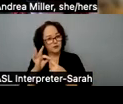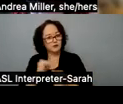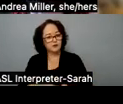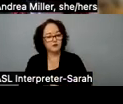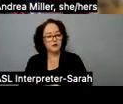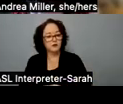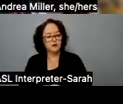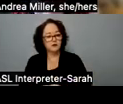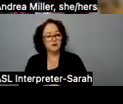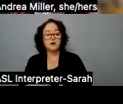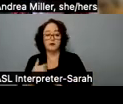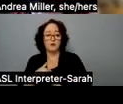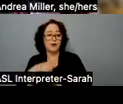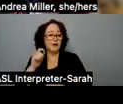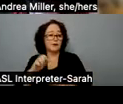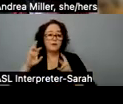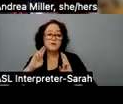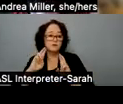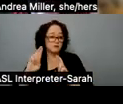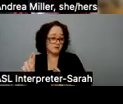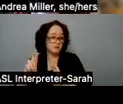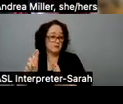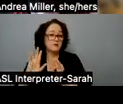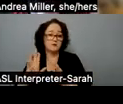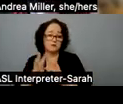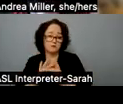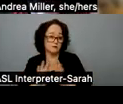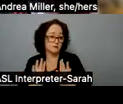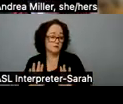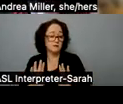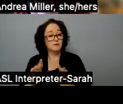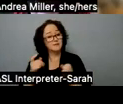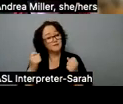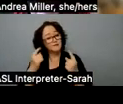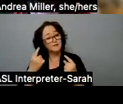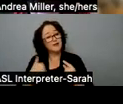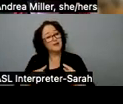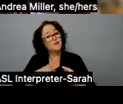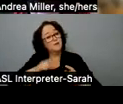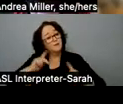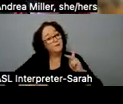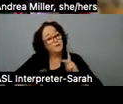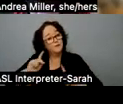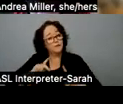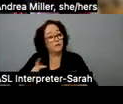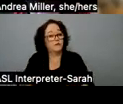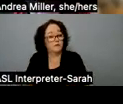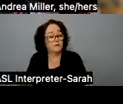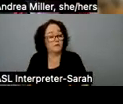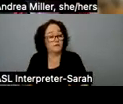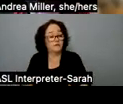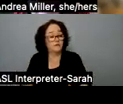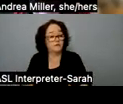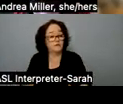to respect, not just as advocates, but just as human beings, right, doing this work to make the